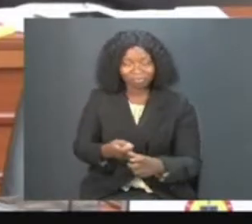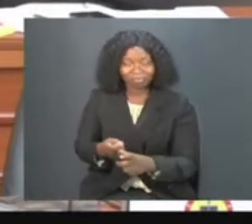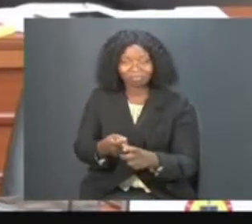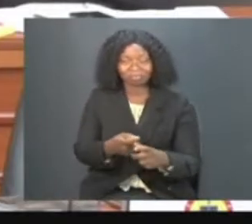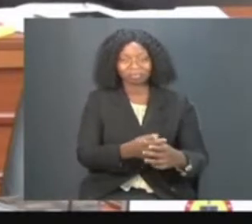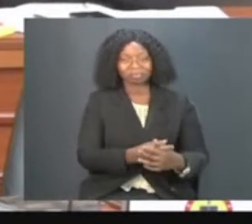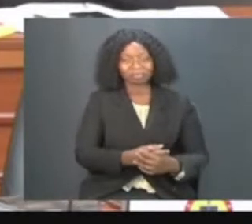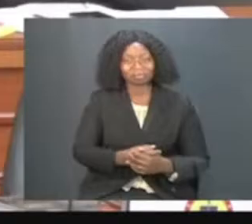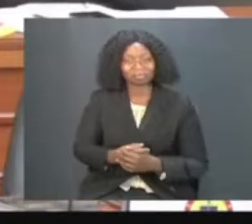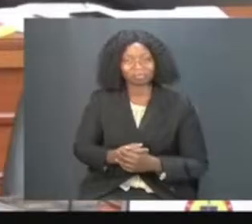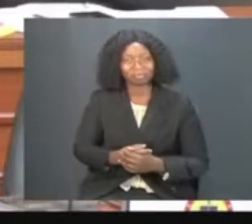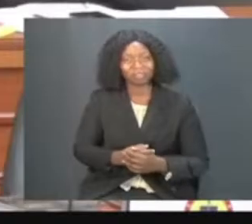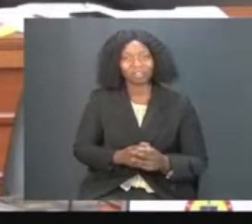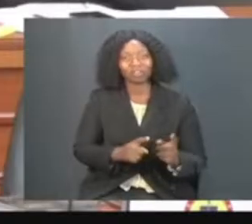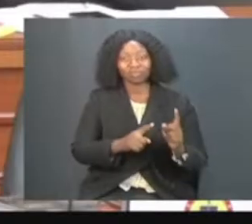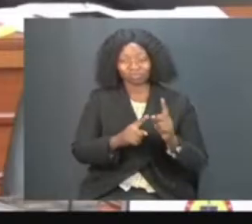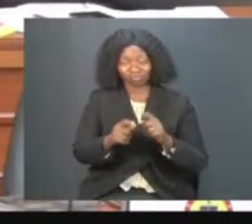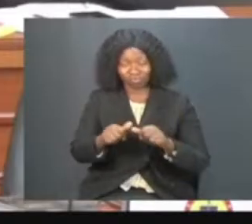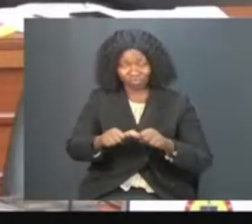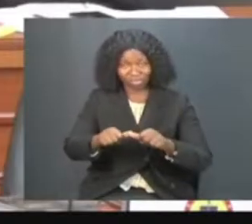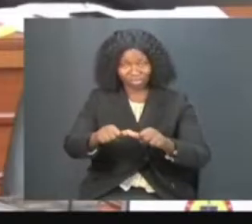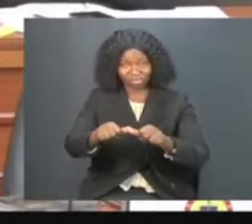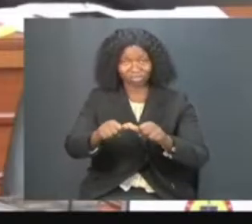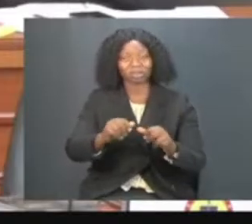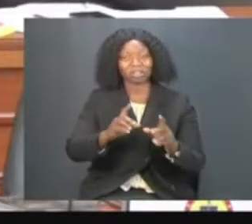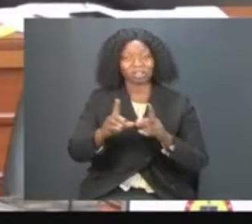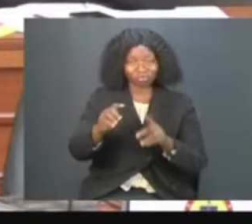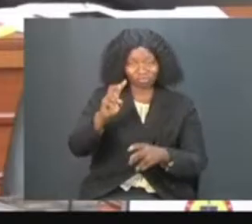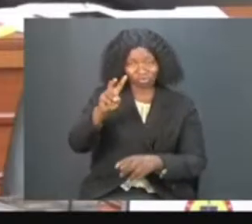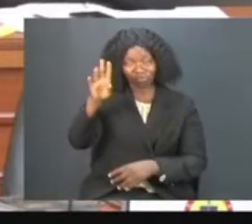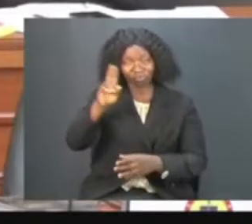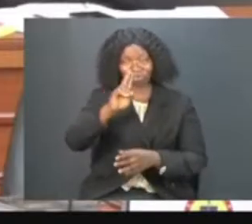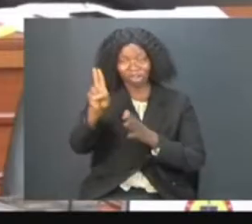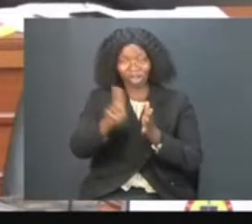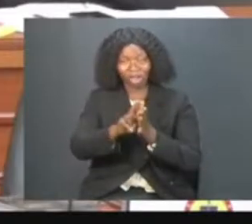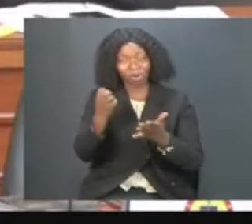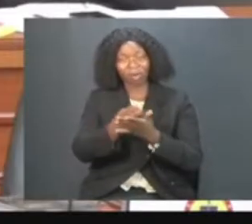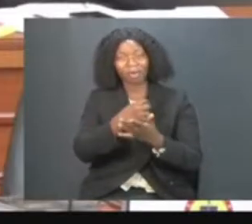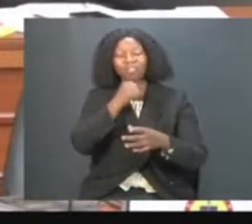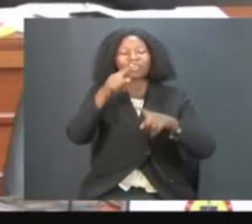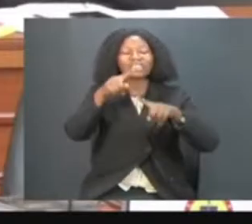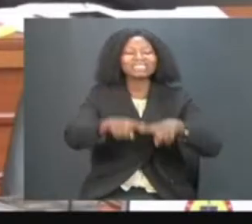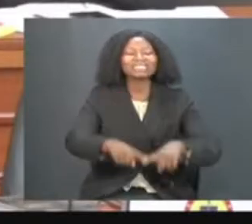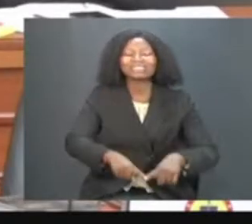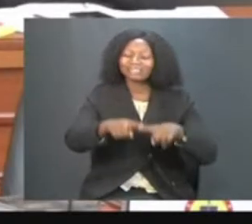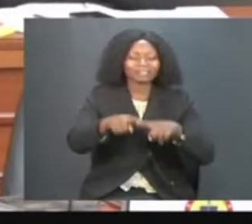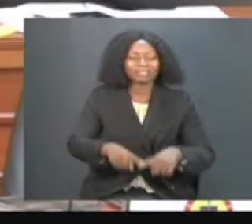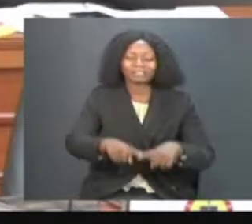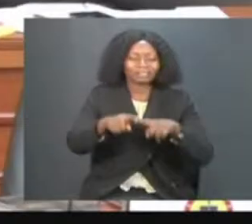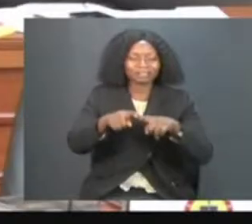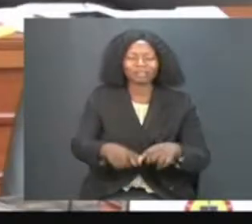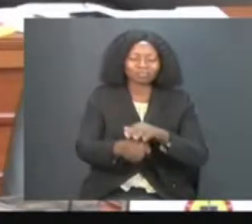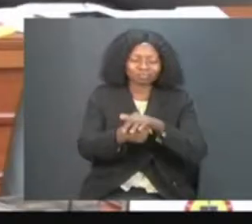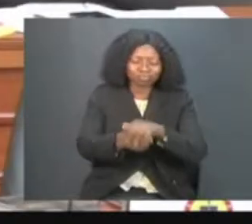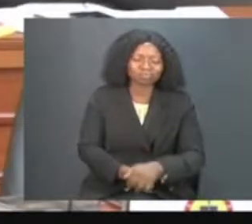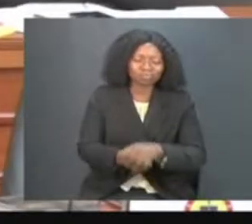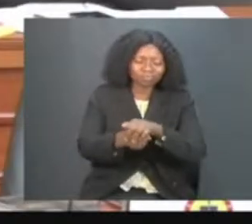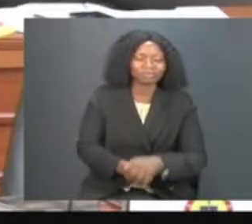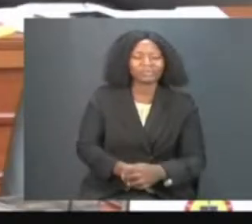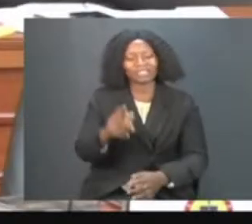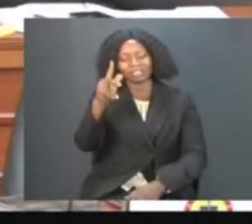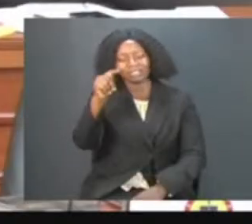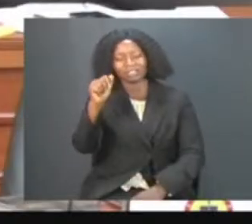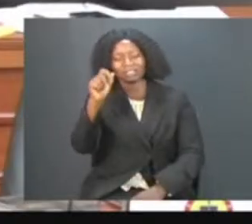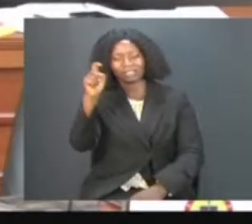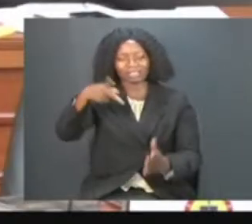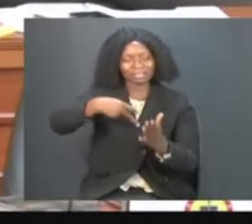say, so they should go ahead and do the 24 hours, but they shouldn't burden taxpayers by establishing an authority to run